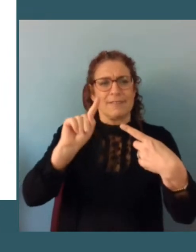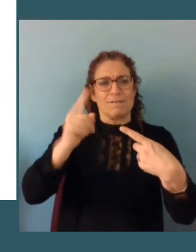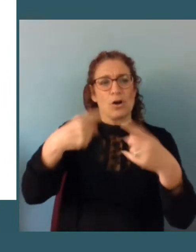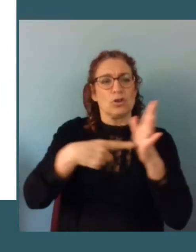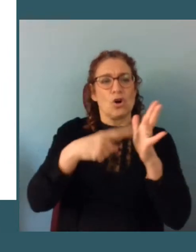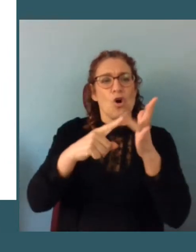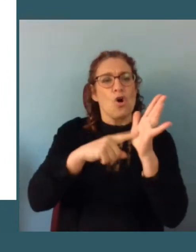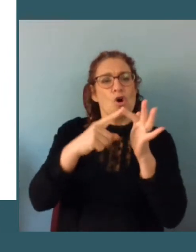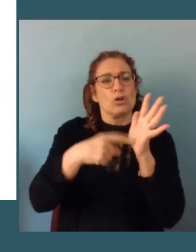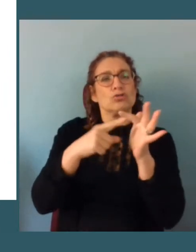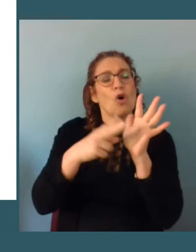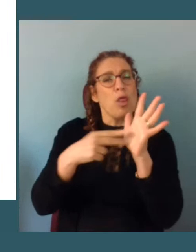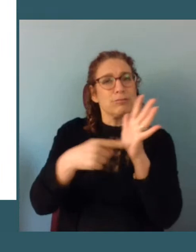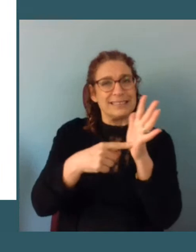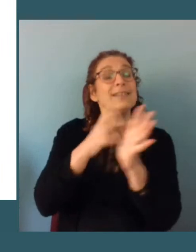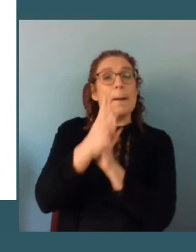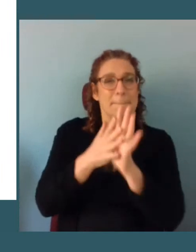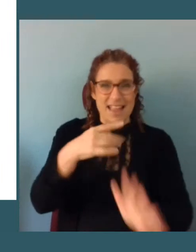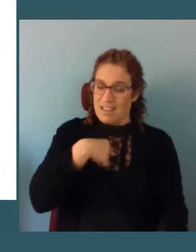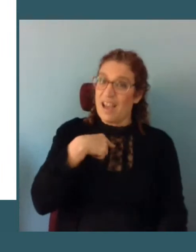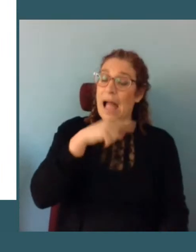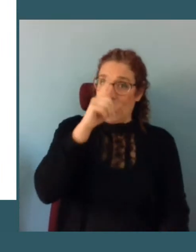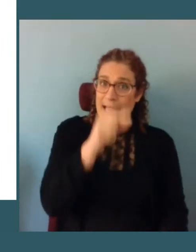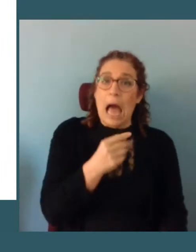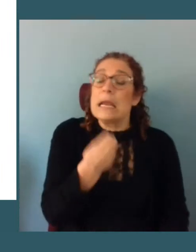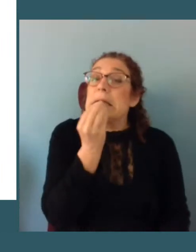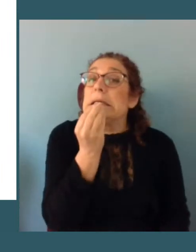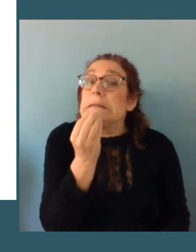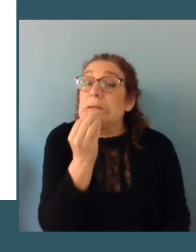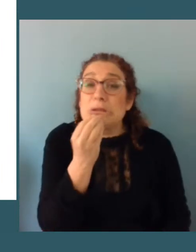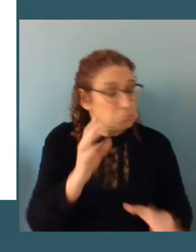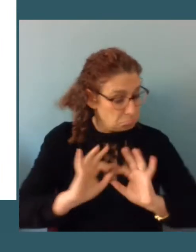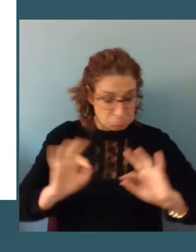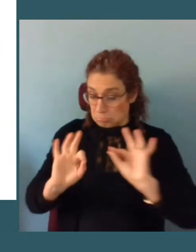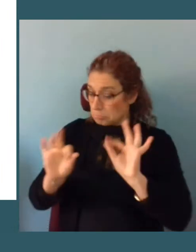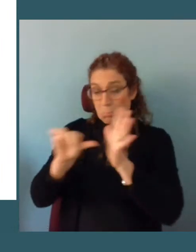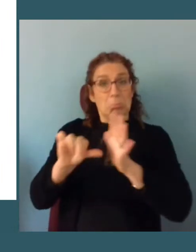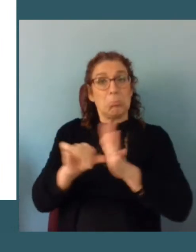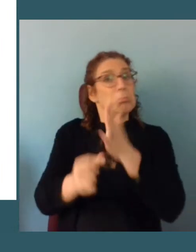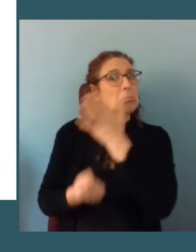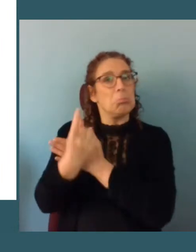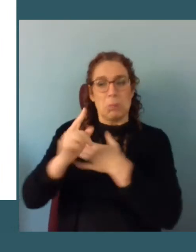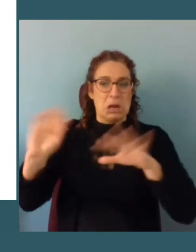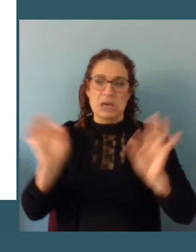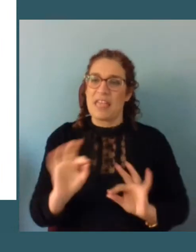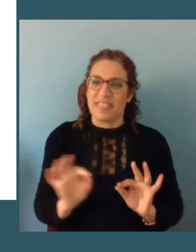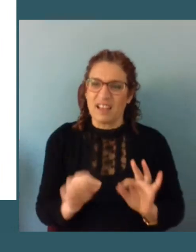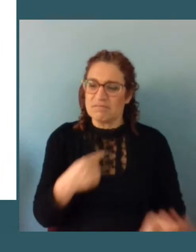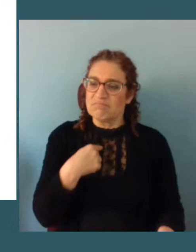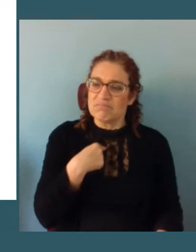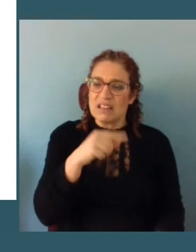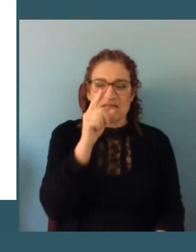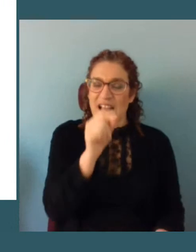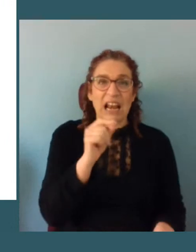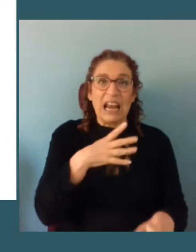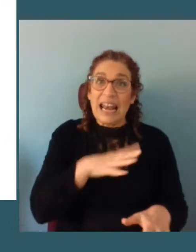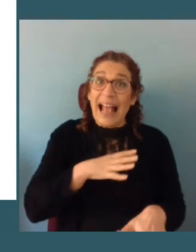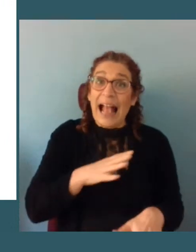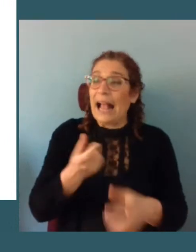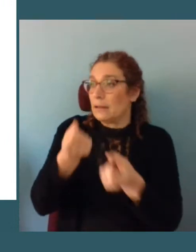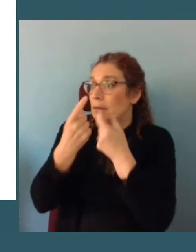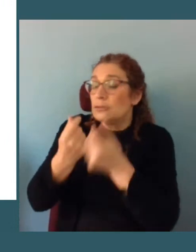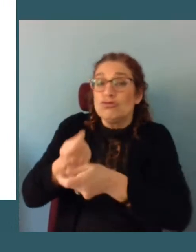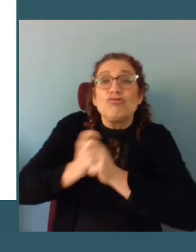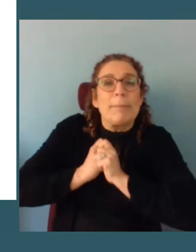is able to eat peanut without any difficulty and does not have any need for ongoing treatment for this.